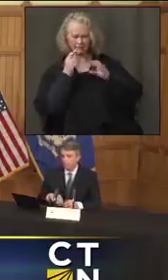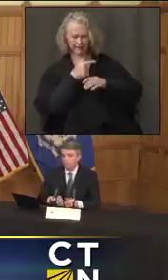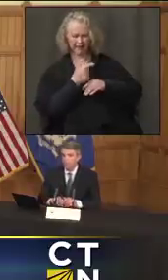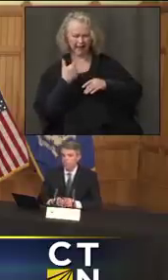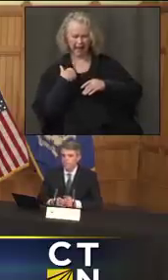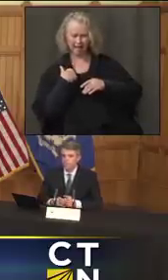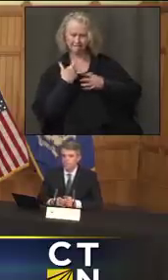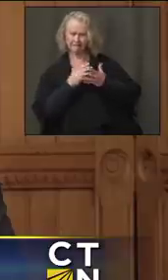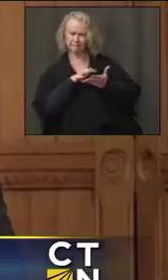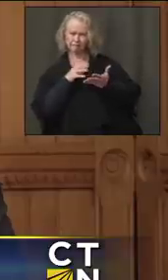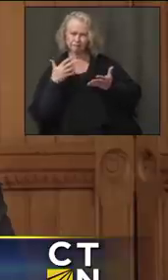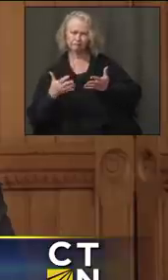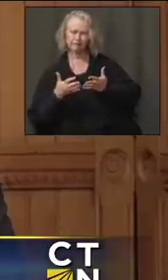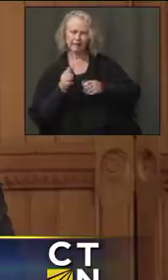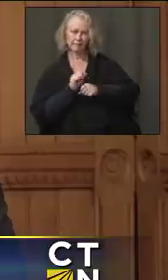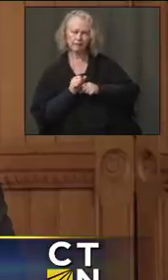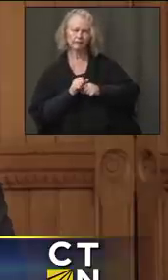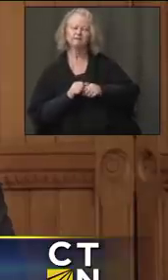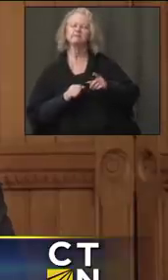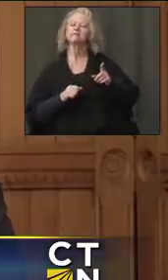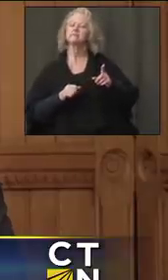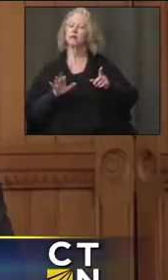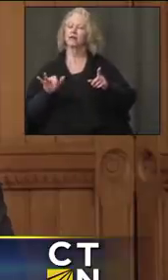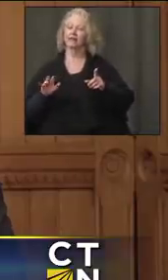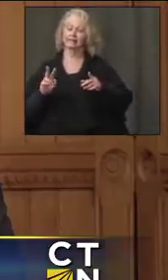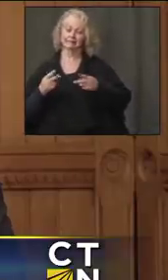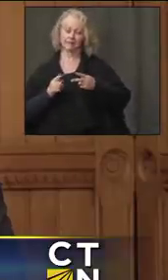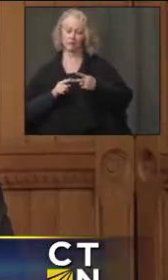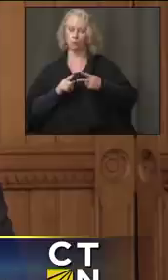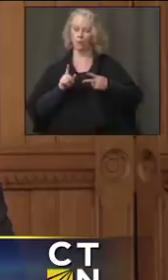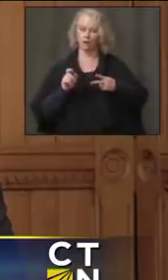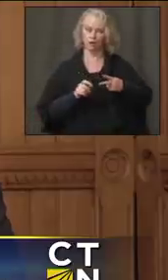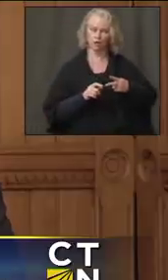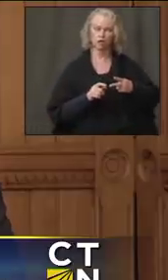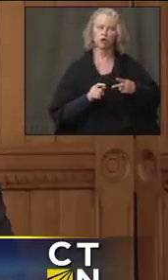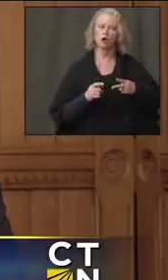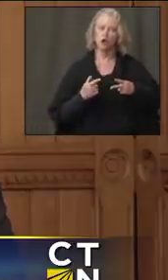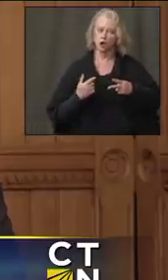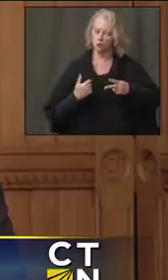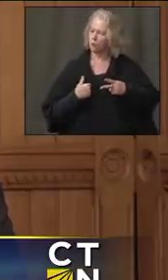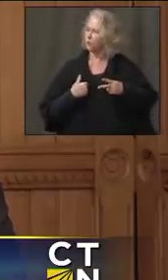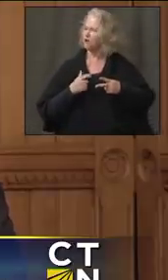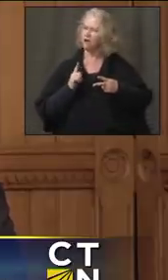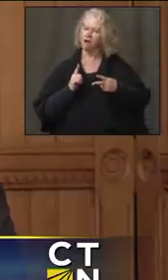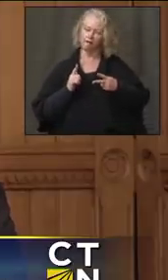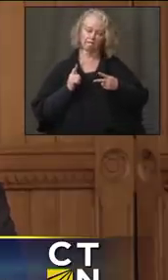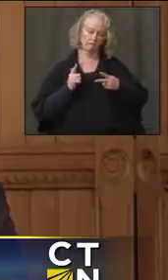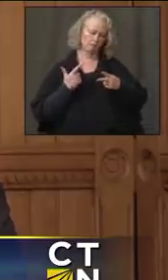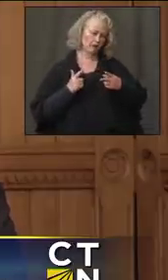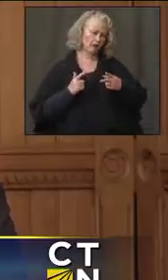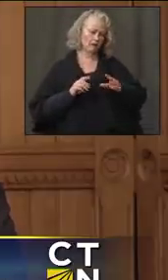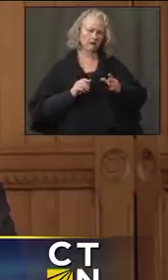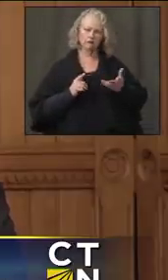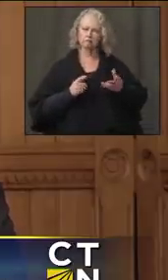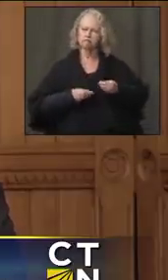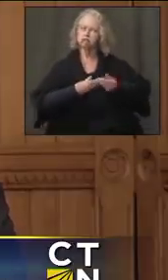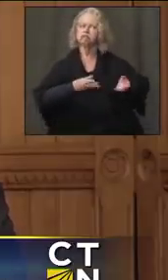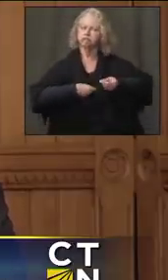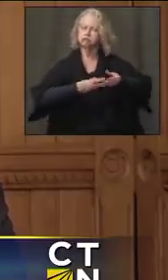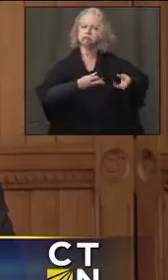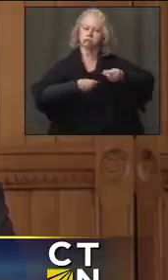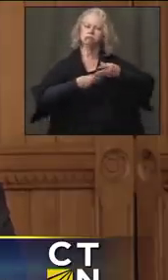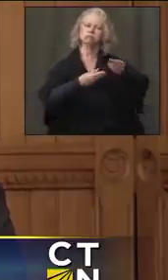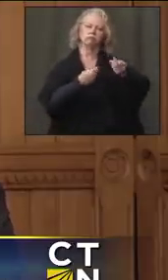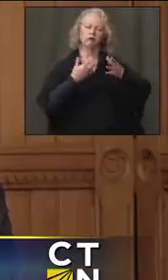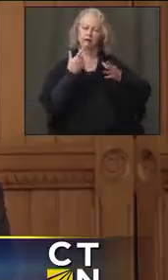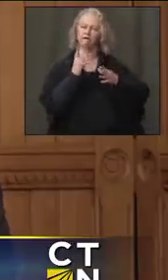So on the second question, if we've been fulfilling dozens and dozens of orders every day through our mutual